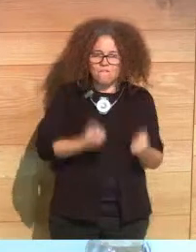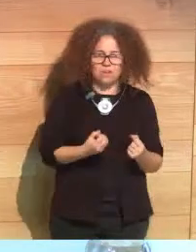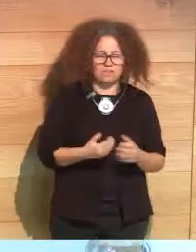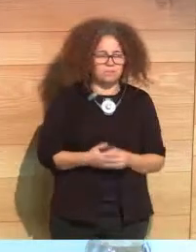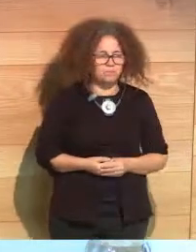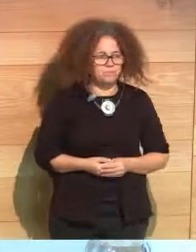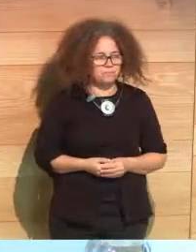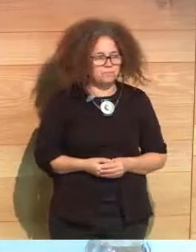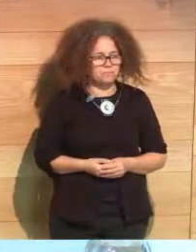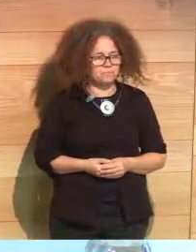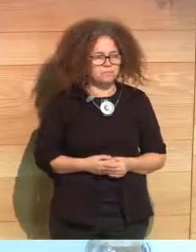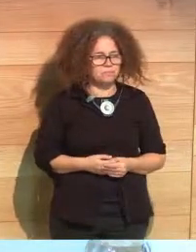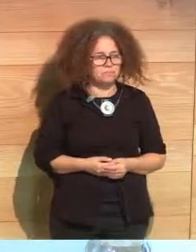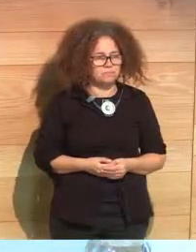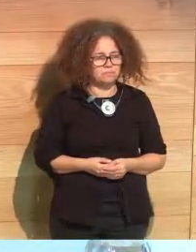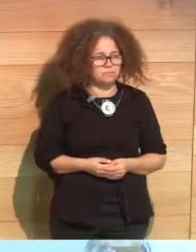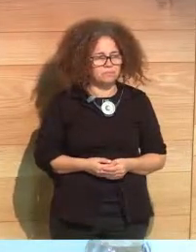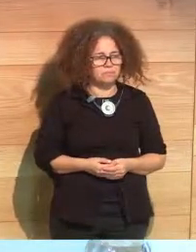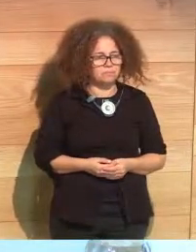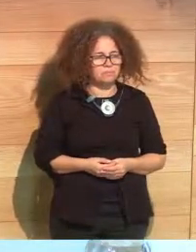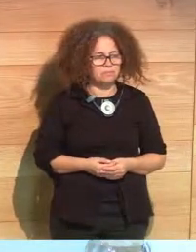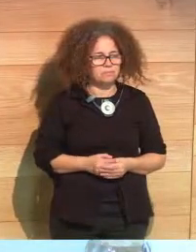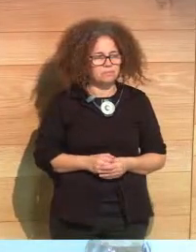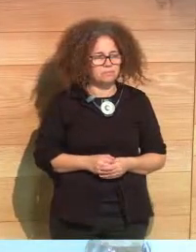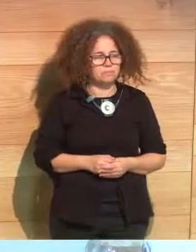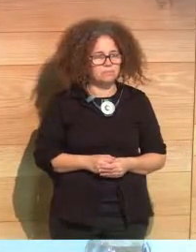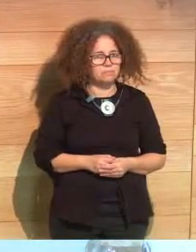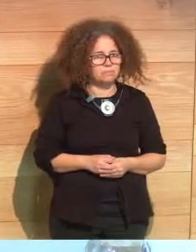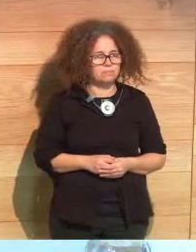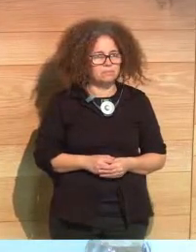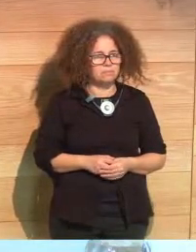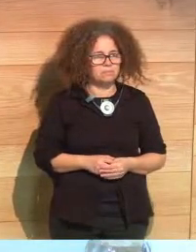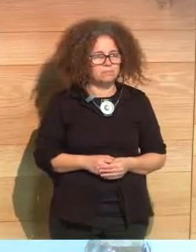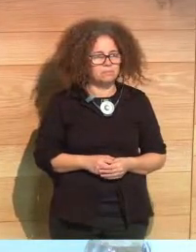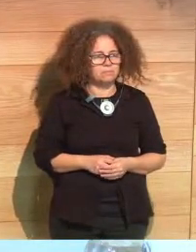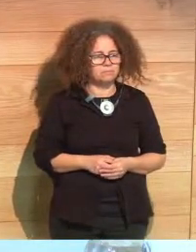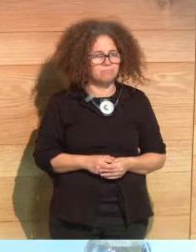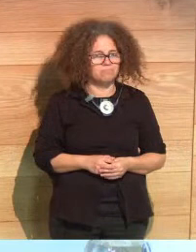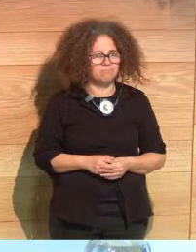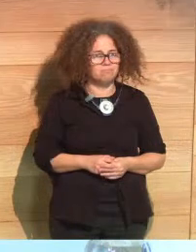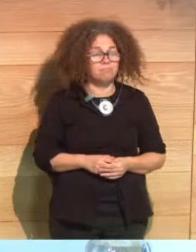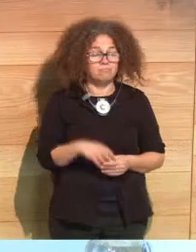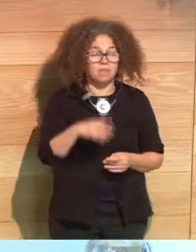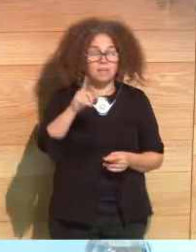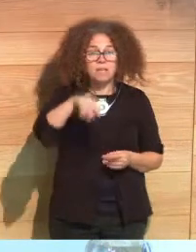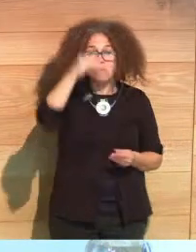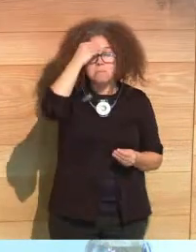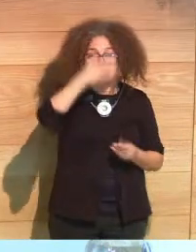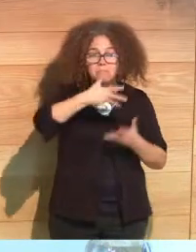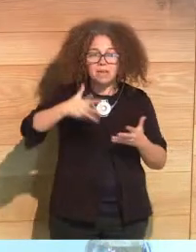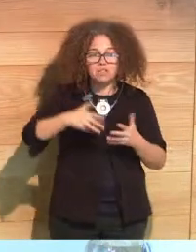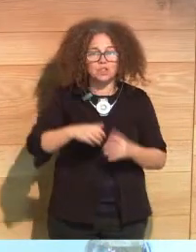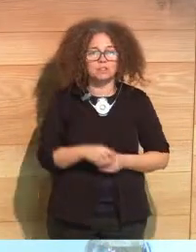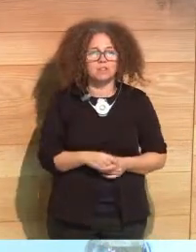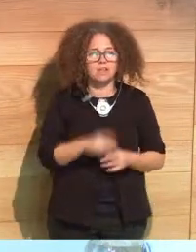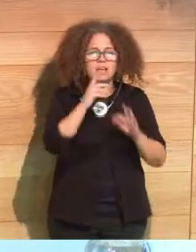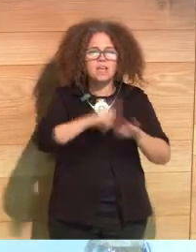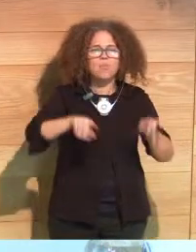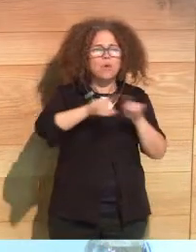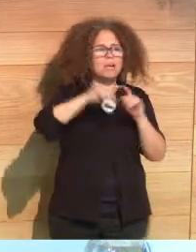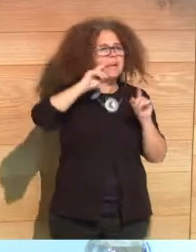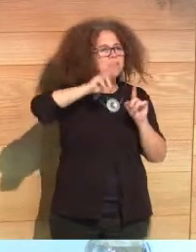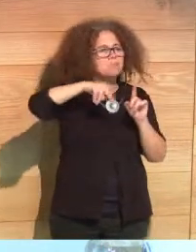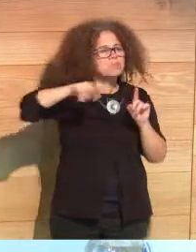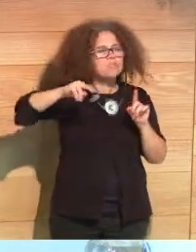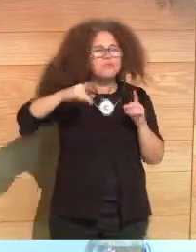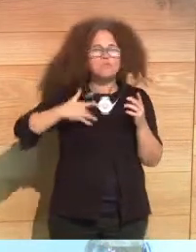And it's also been, in a way, I think the exhibition is maybe better than it